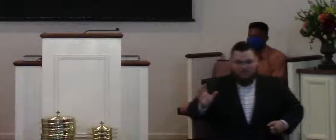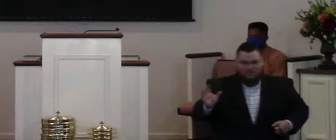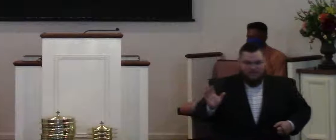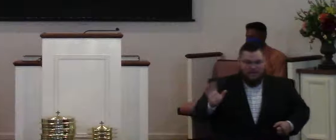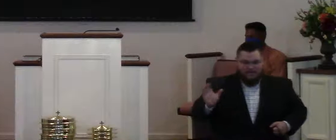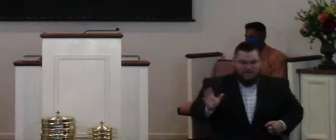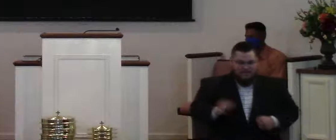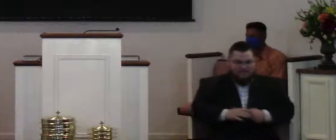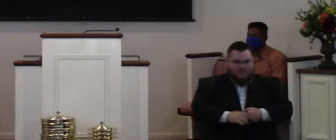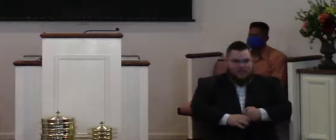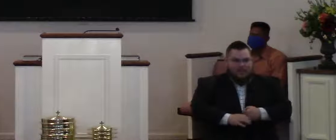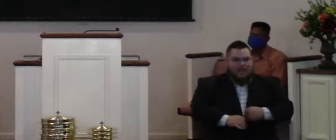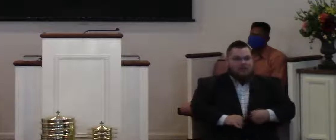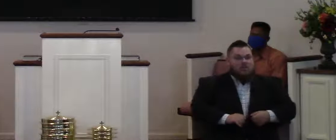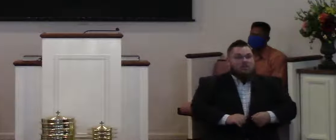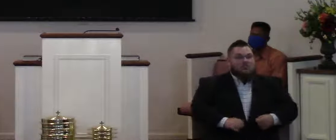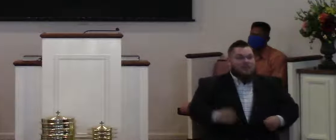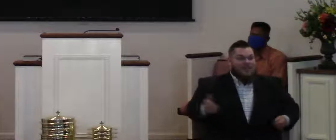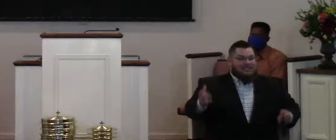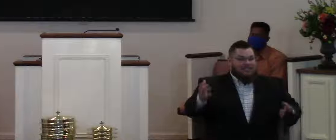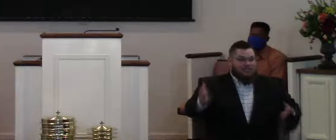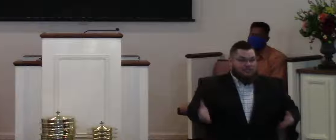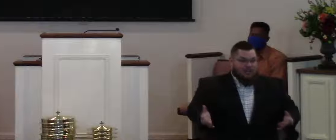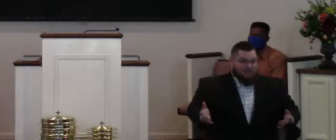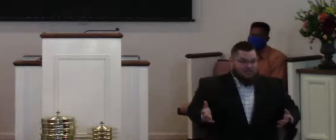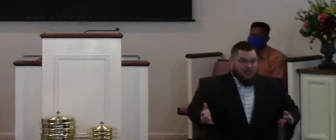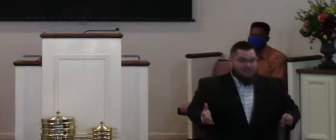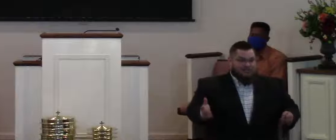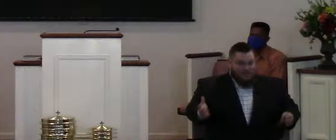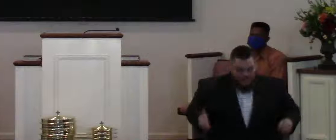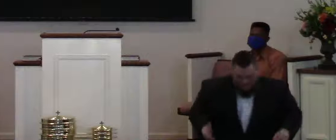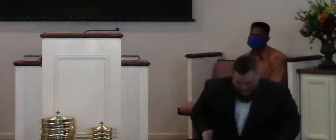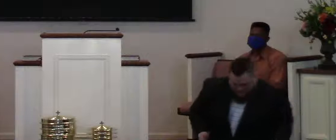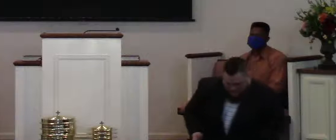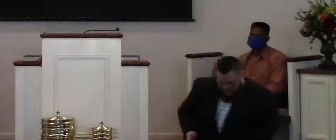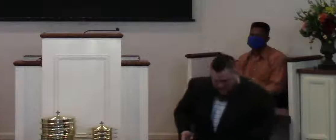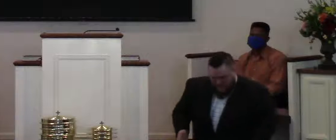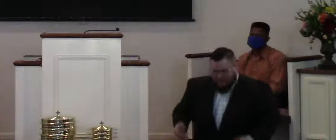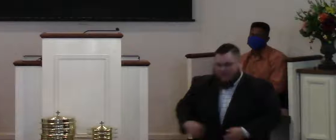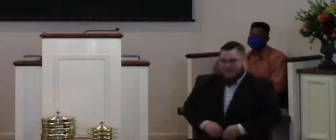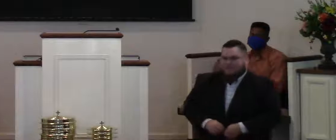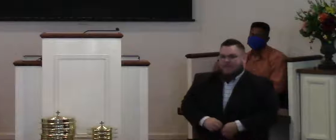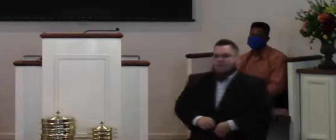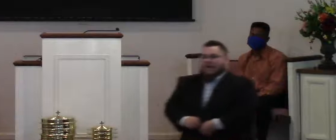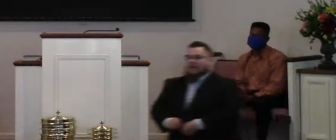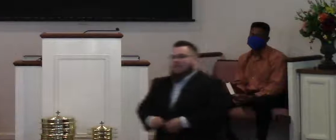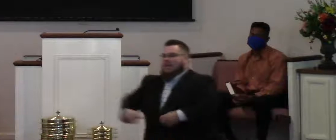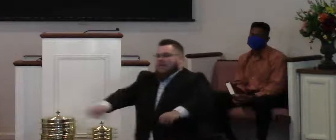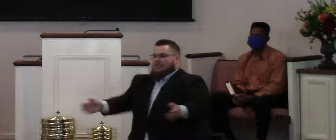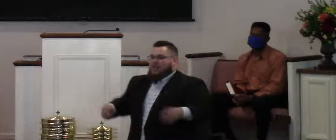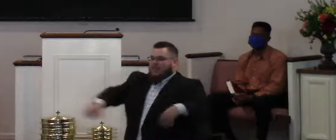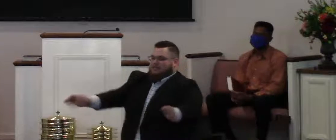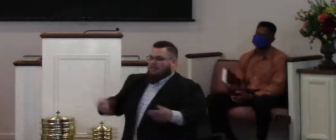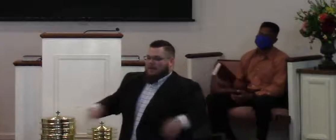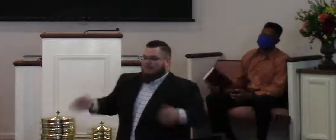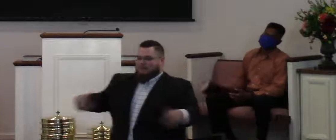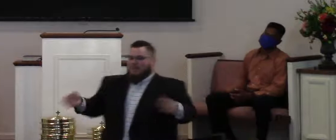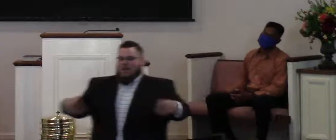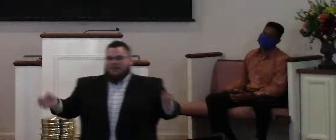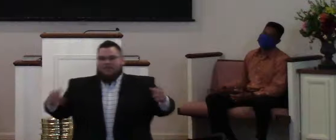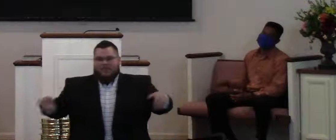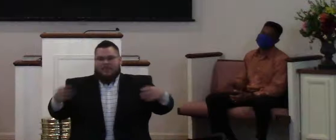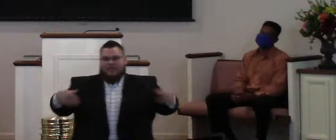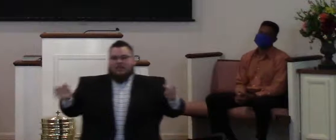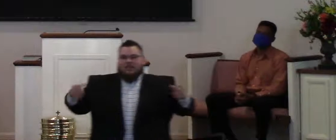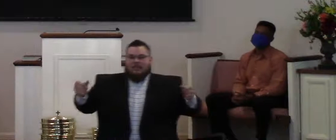language. Y'all remember that, kids? Now, you remember how to say Church of Christ, right? It's been a minute, but let's try it together. You ready? Everybody, get your hands warmed up. All